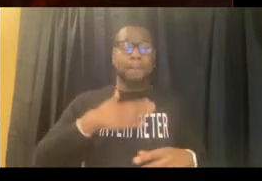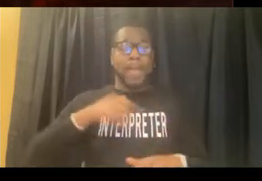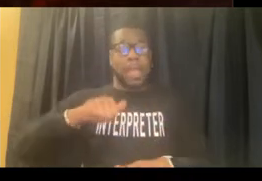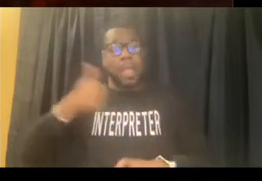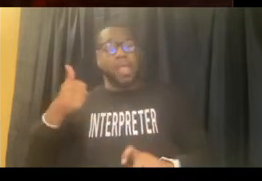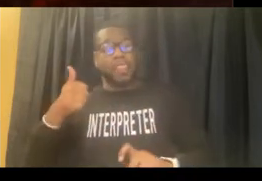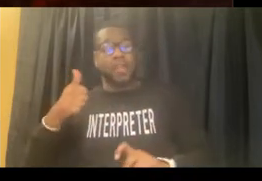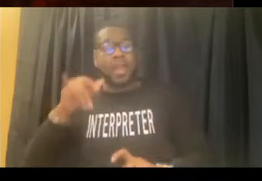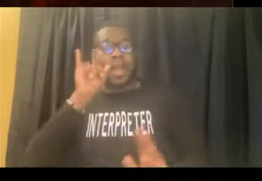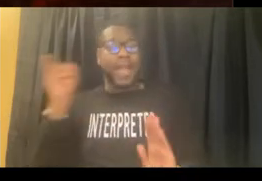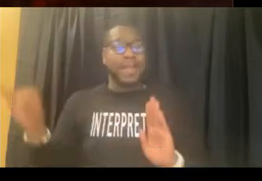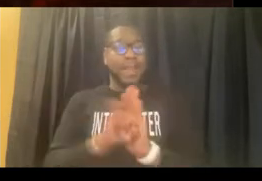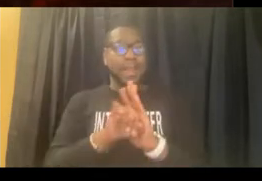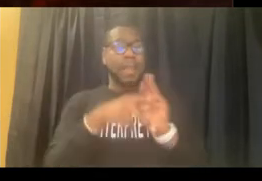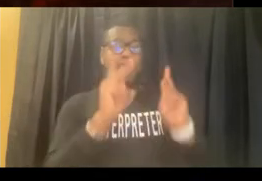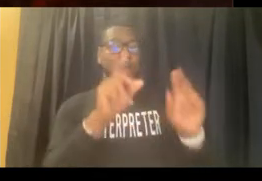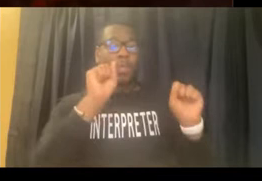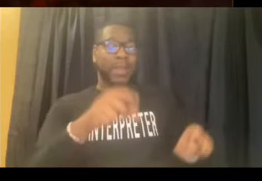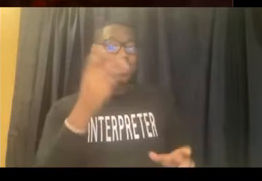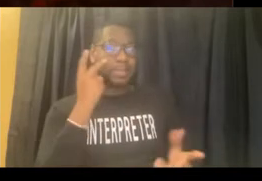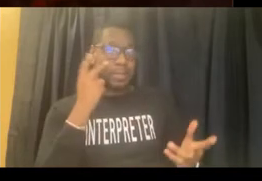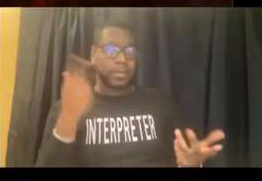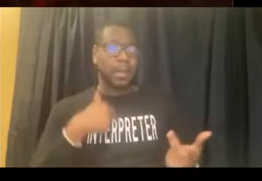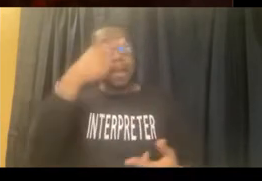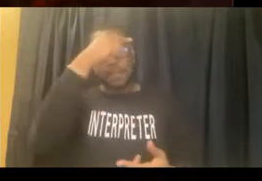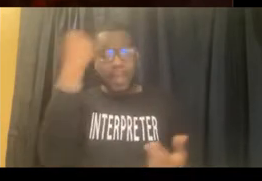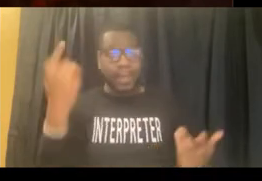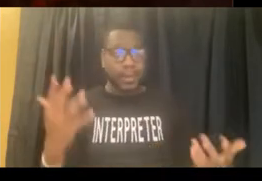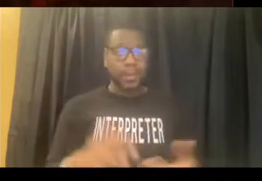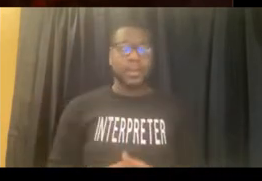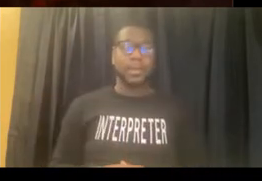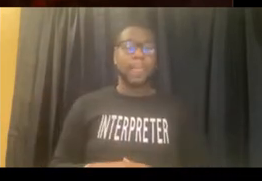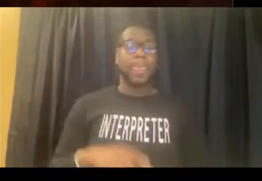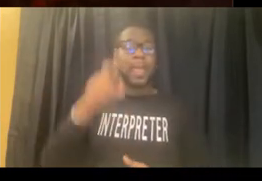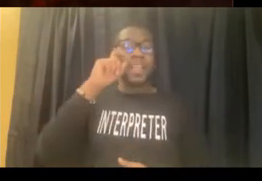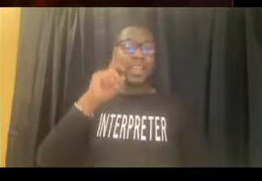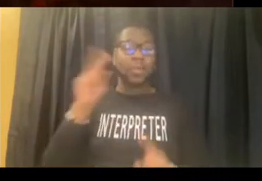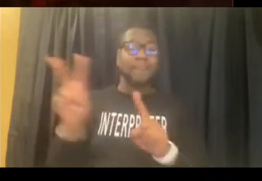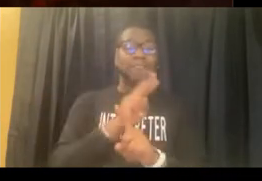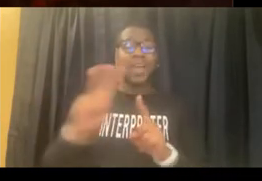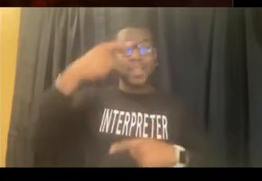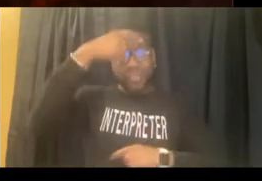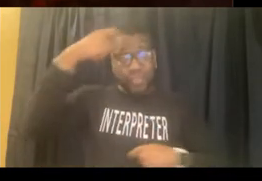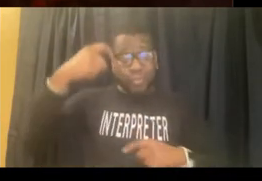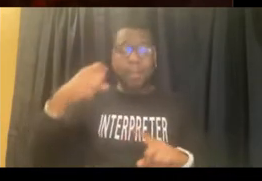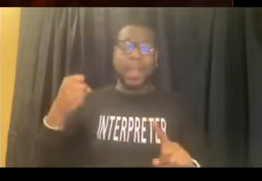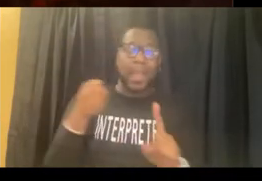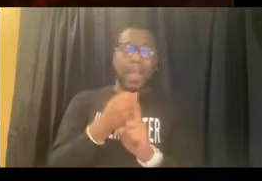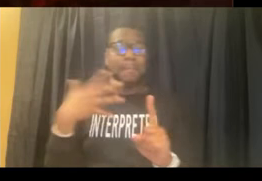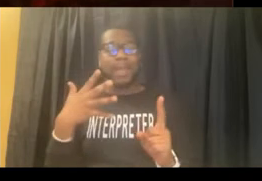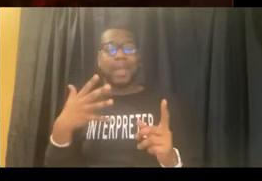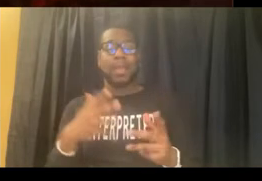understand that the impacts of racial trauma and sexual violence is really, really important. So what is racial